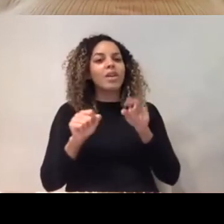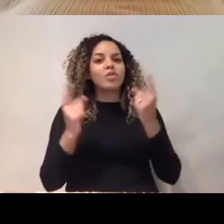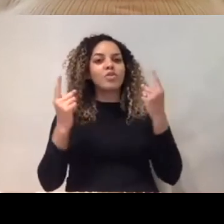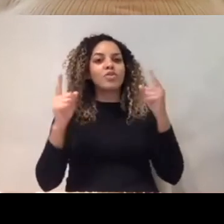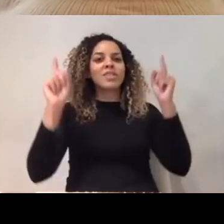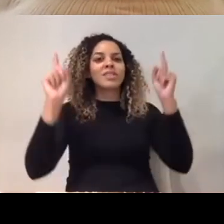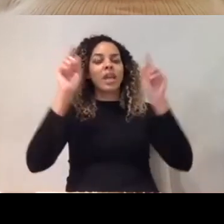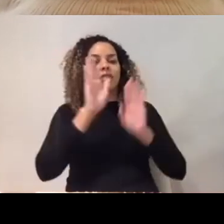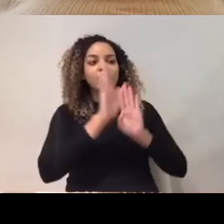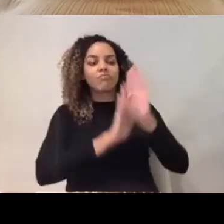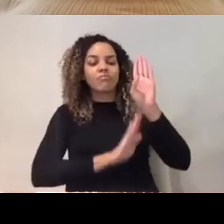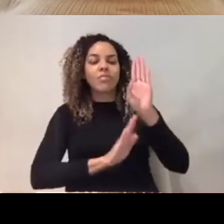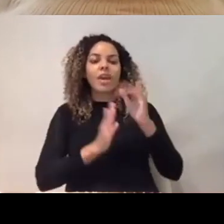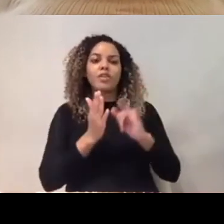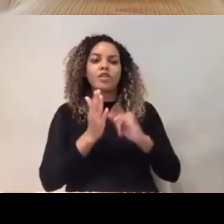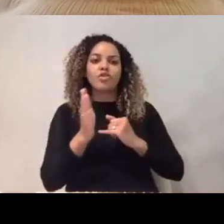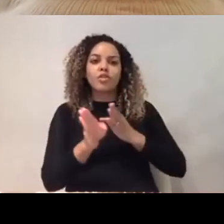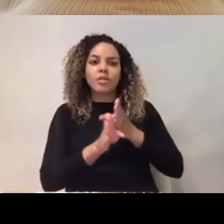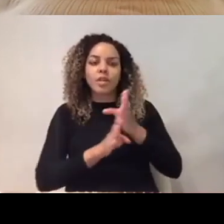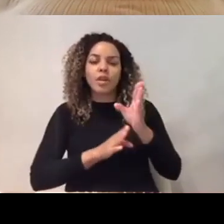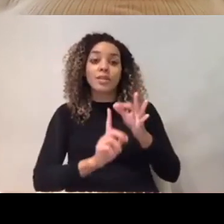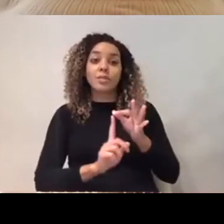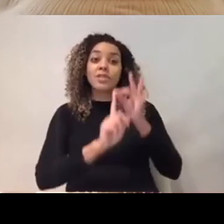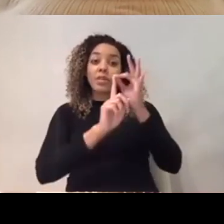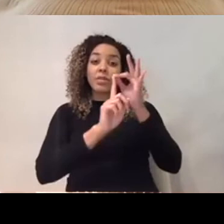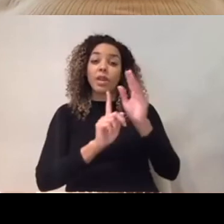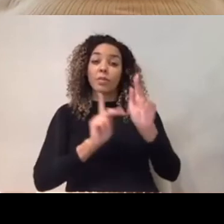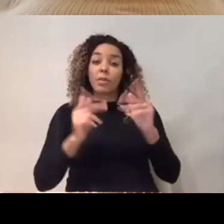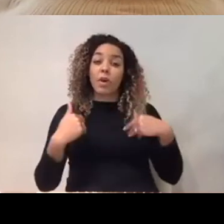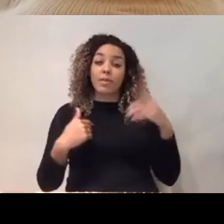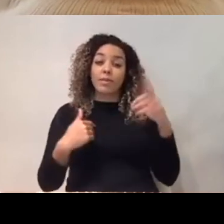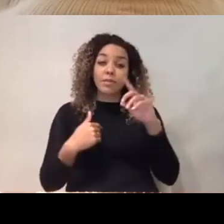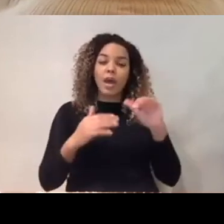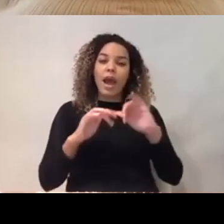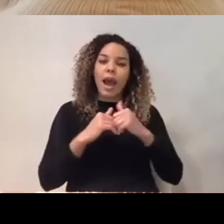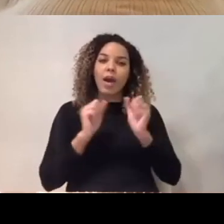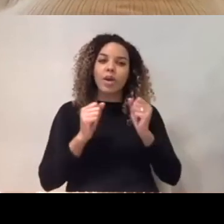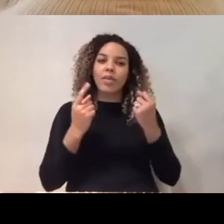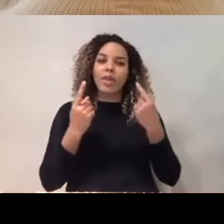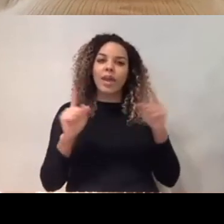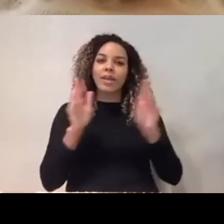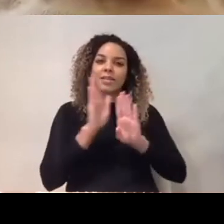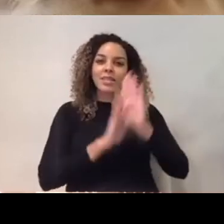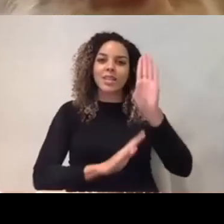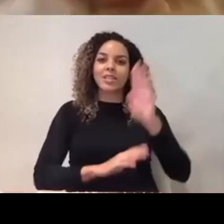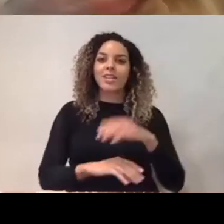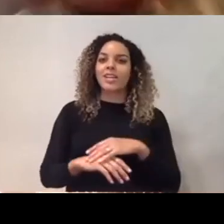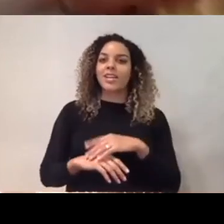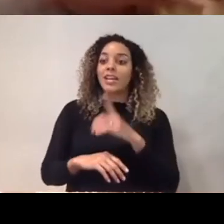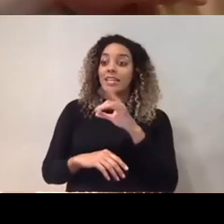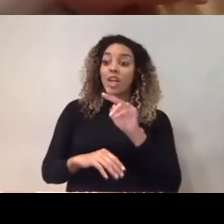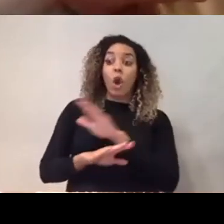and specifically, how do people with disabilities succeed in the journalism industry? Anyone want to? Don't do it. I'm just joking.